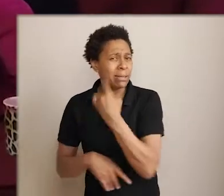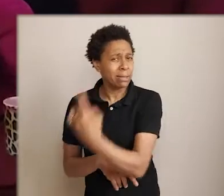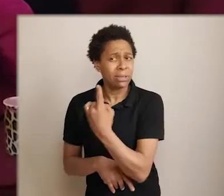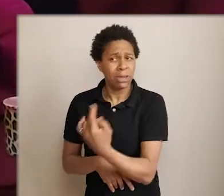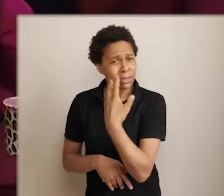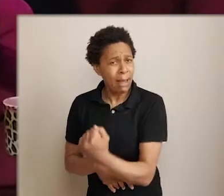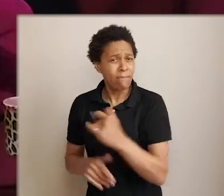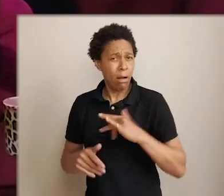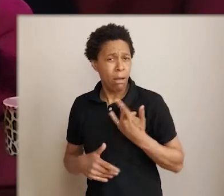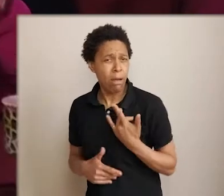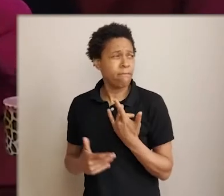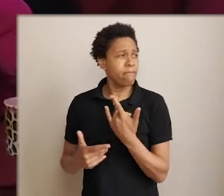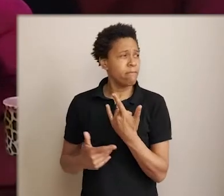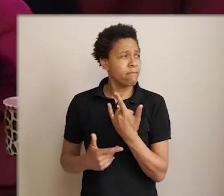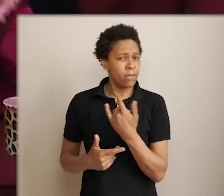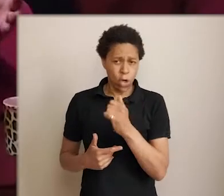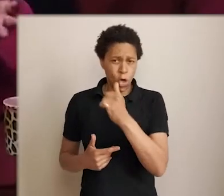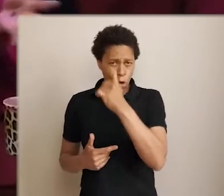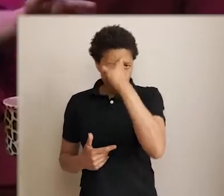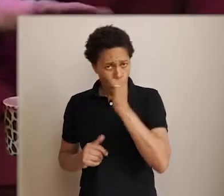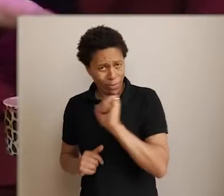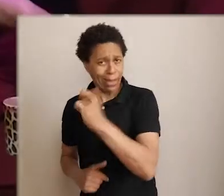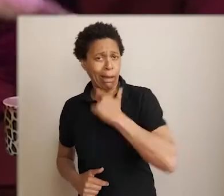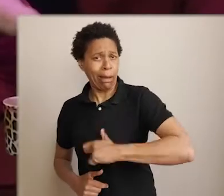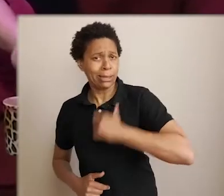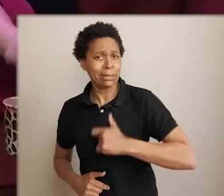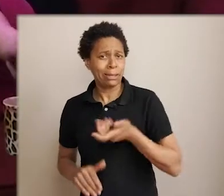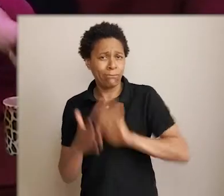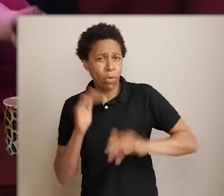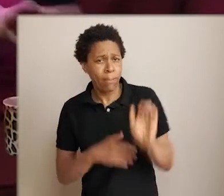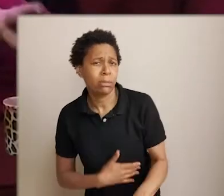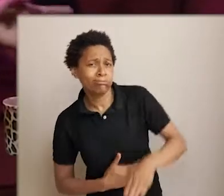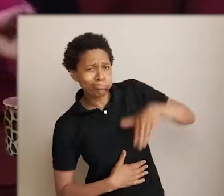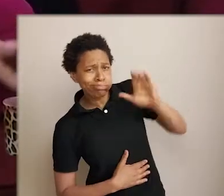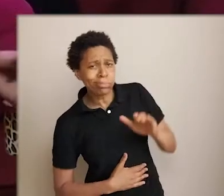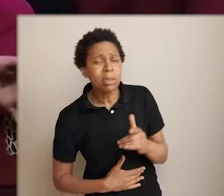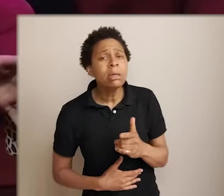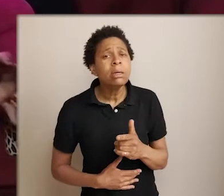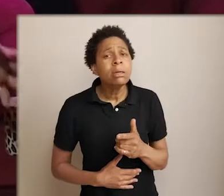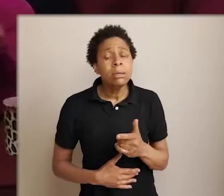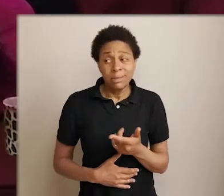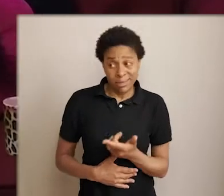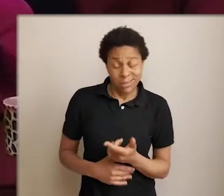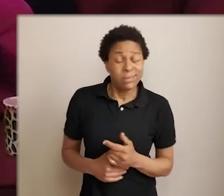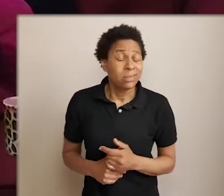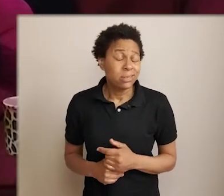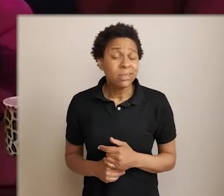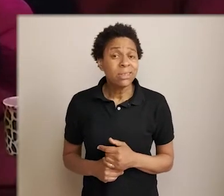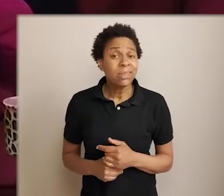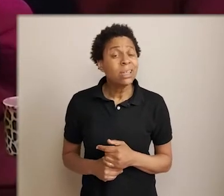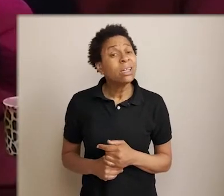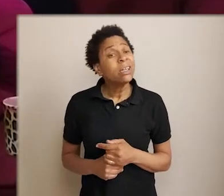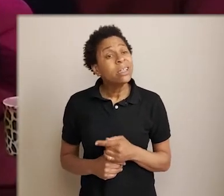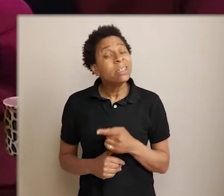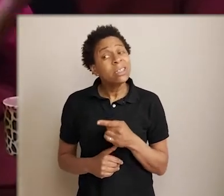a life. They already known who they were since they were toddlers, really. This and their children. She